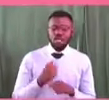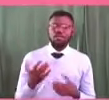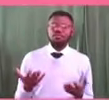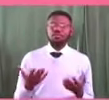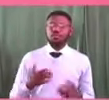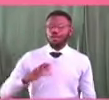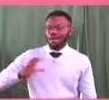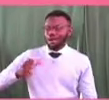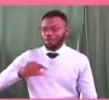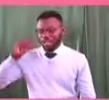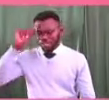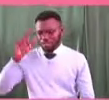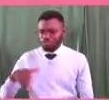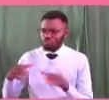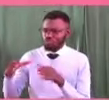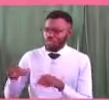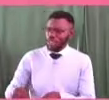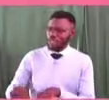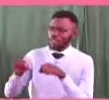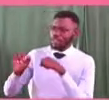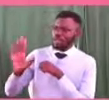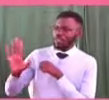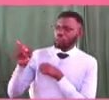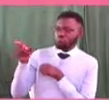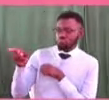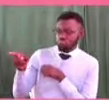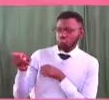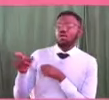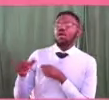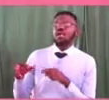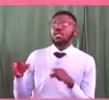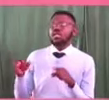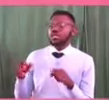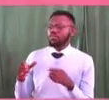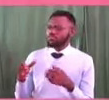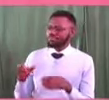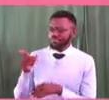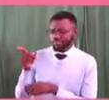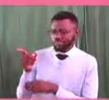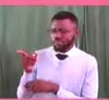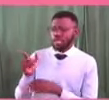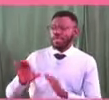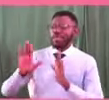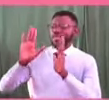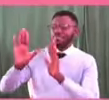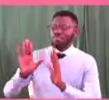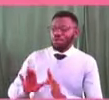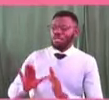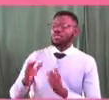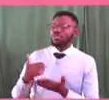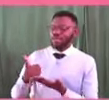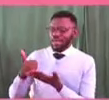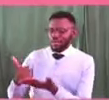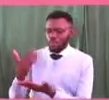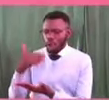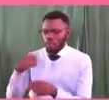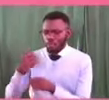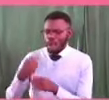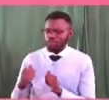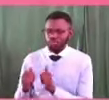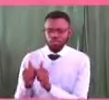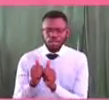county governments, led by the chair who is here, have emerged as such as focal points of collective action in